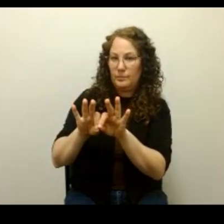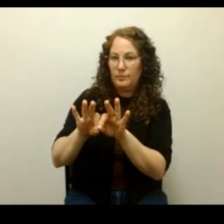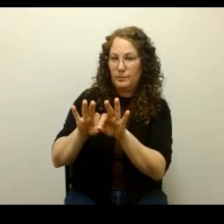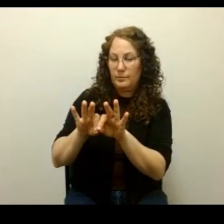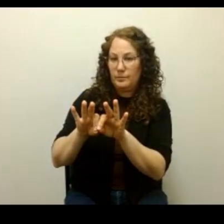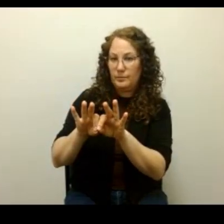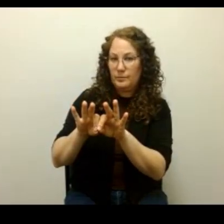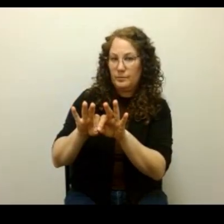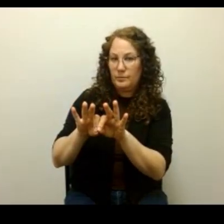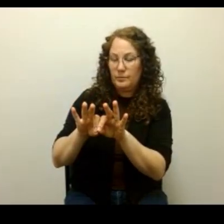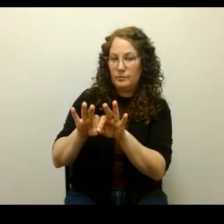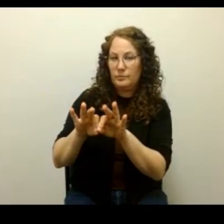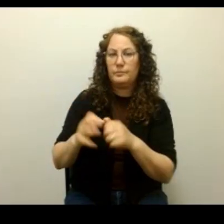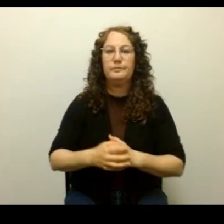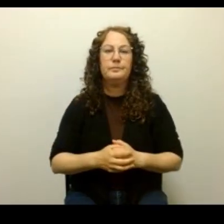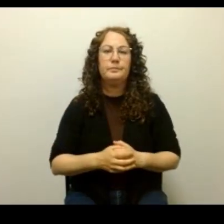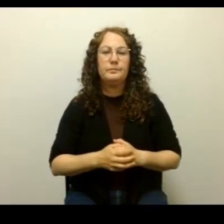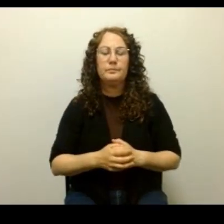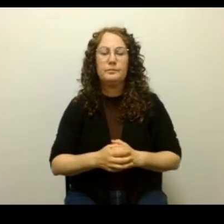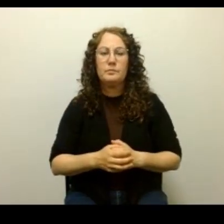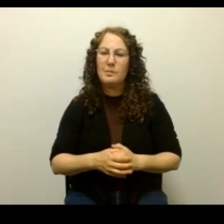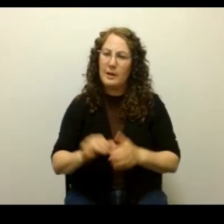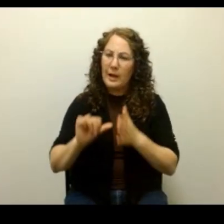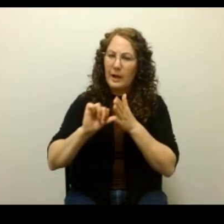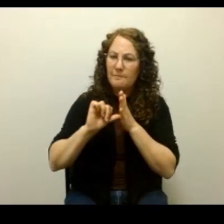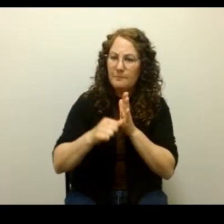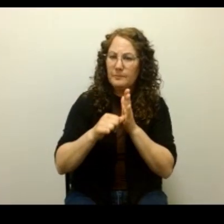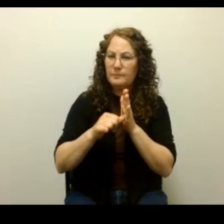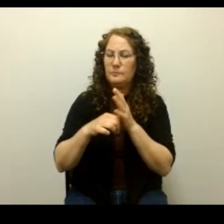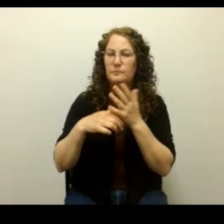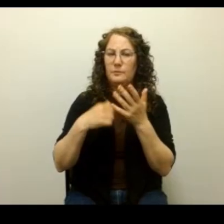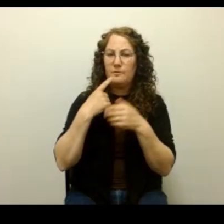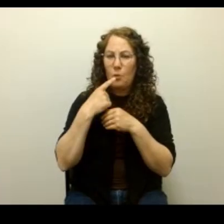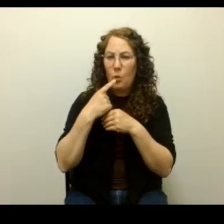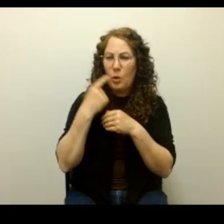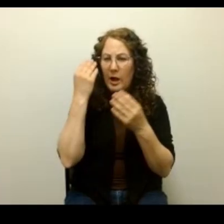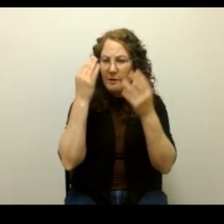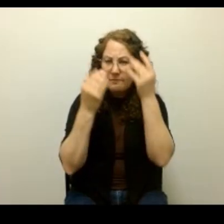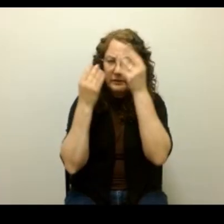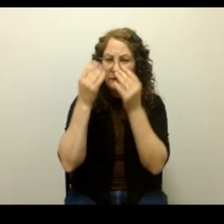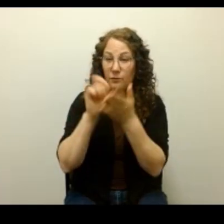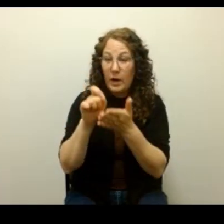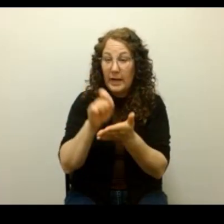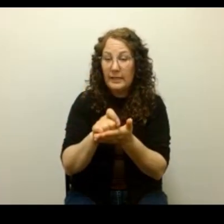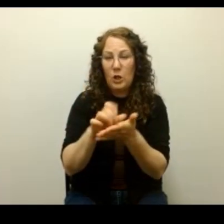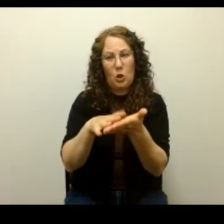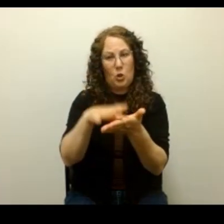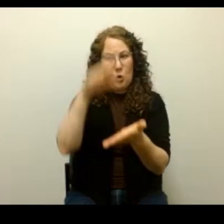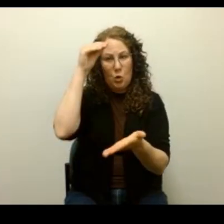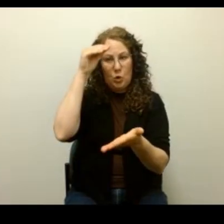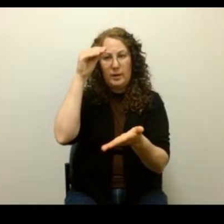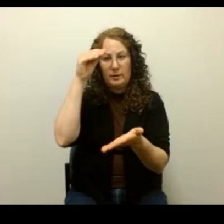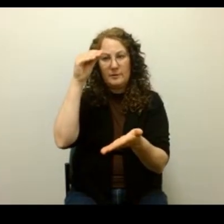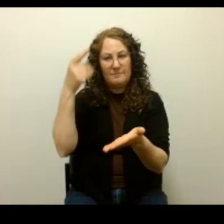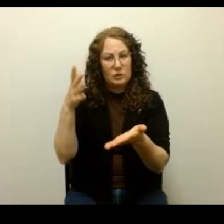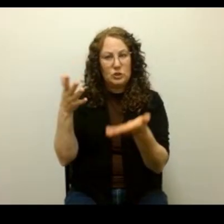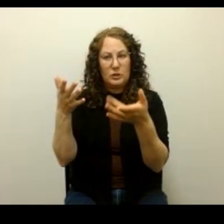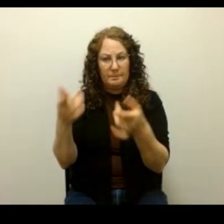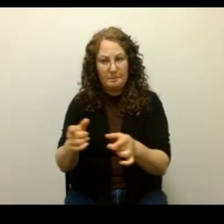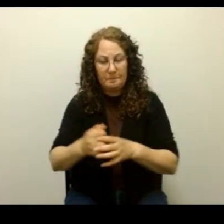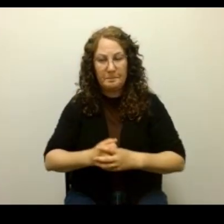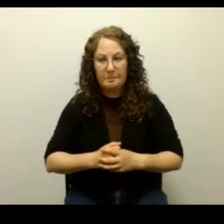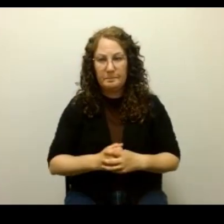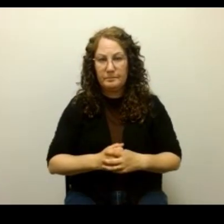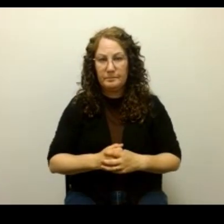The highlight of reflective writing is the learning that has taken place.